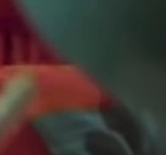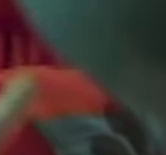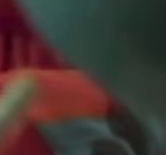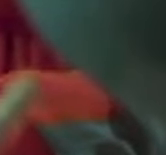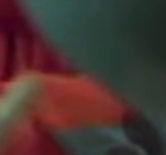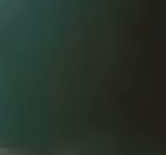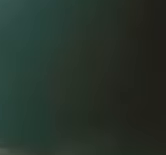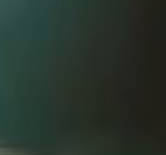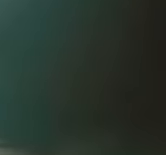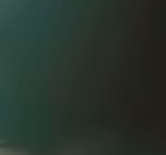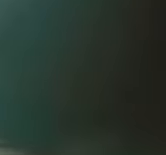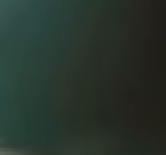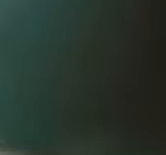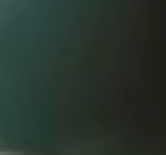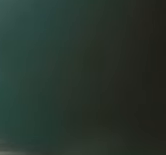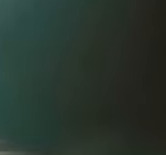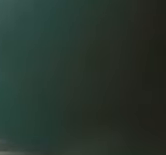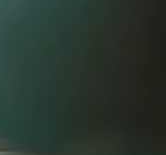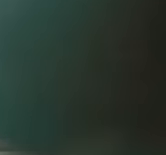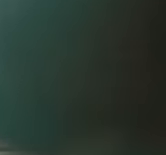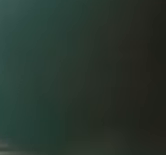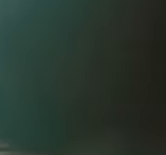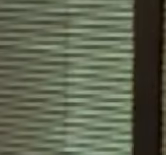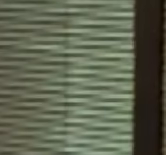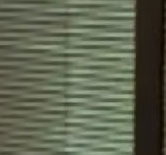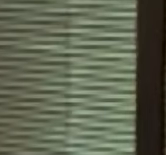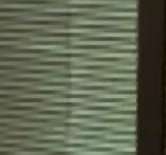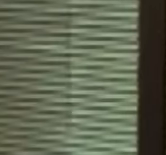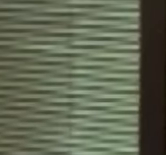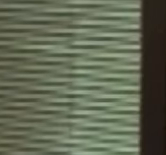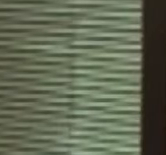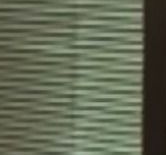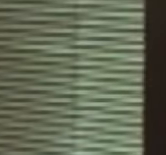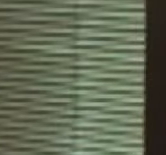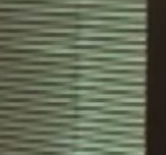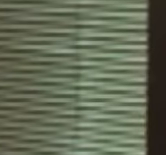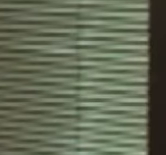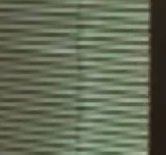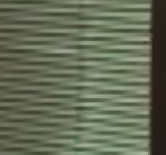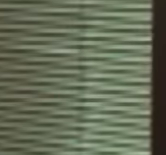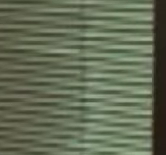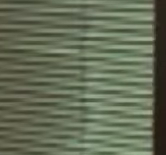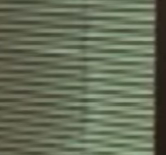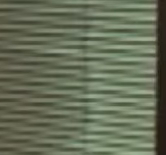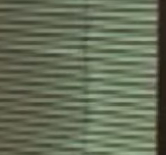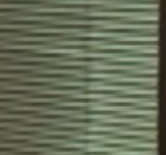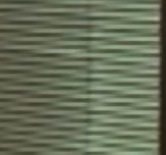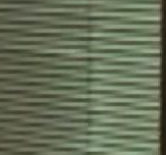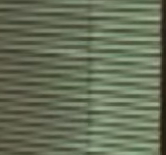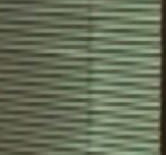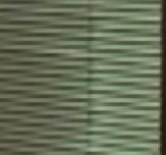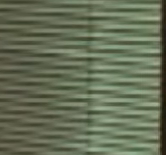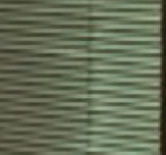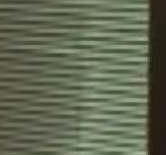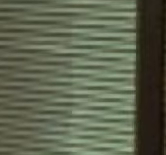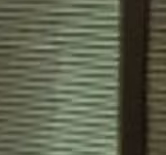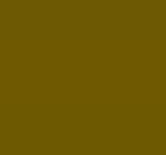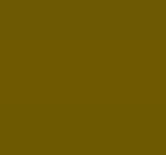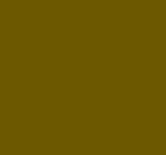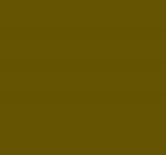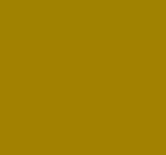me from anywhere in the world. Imagine that. Live on the edge of tomorrow with MTN